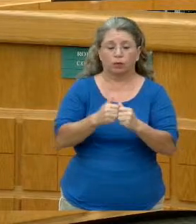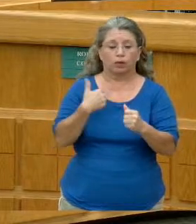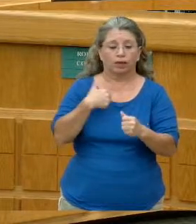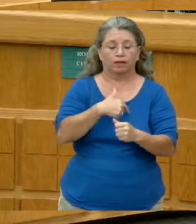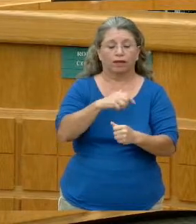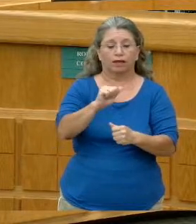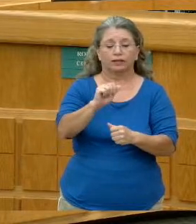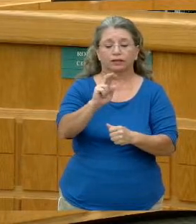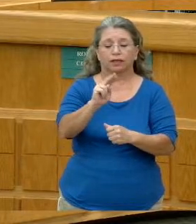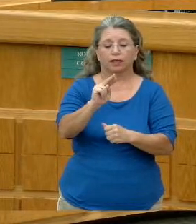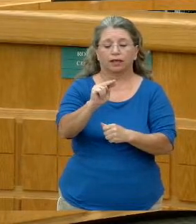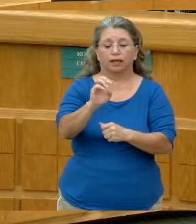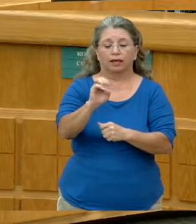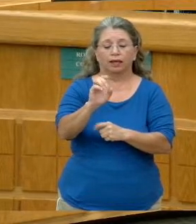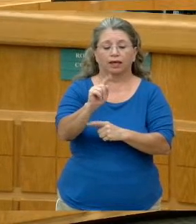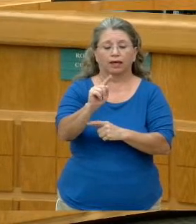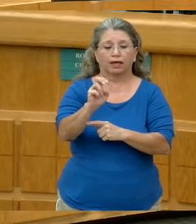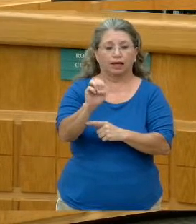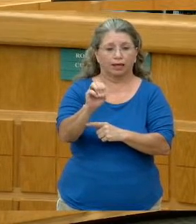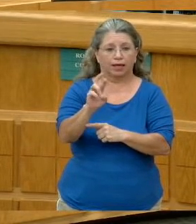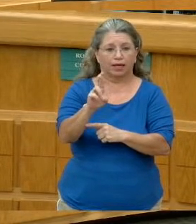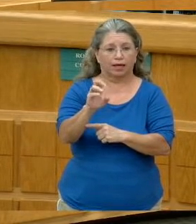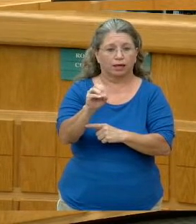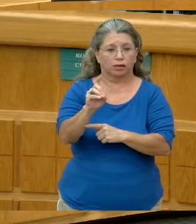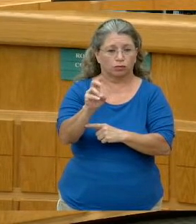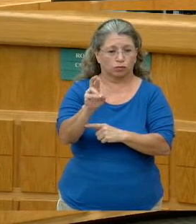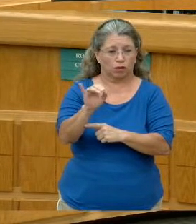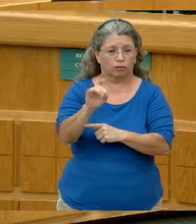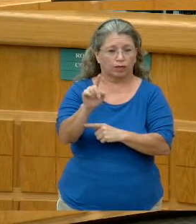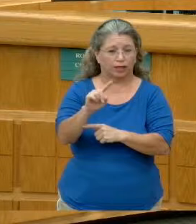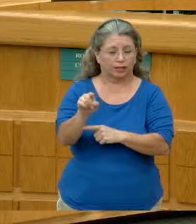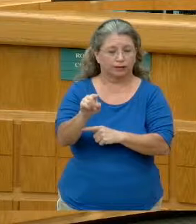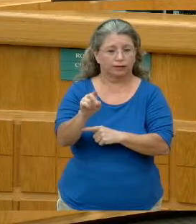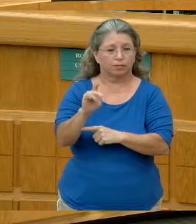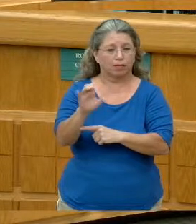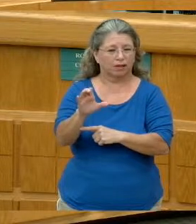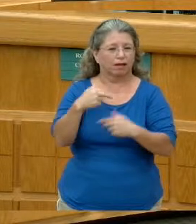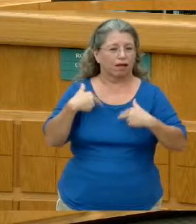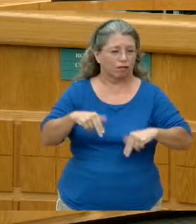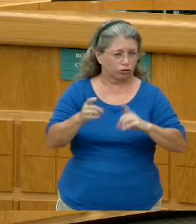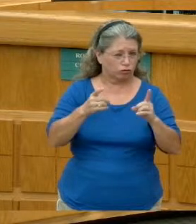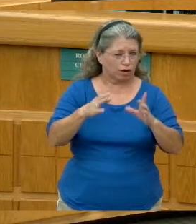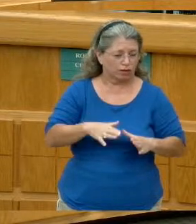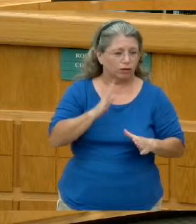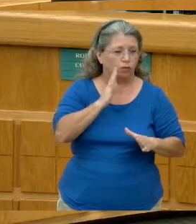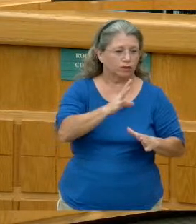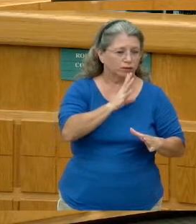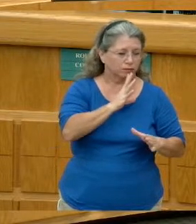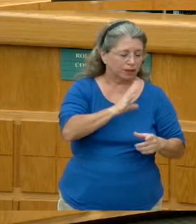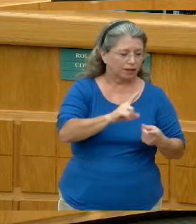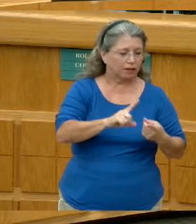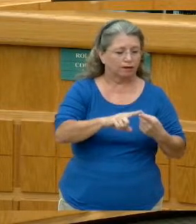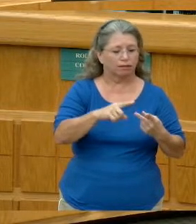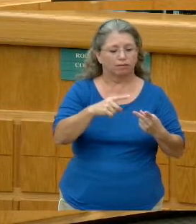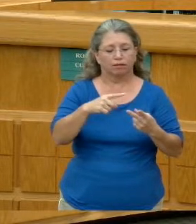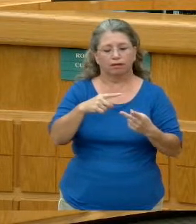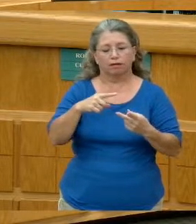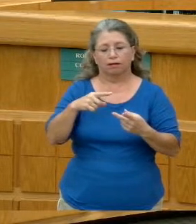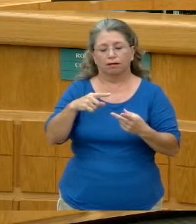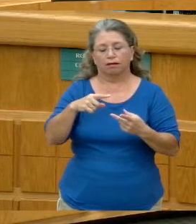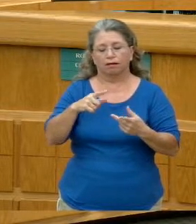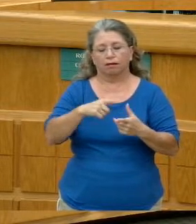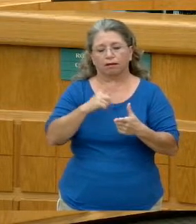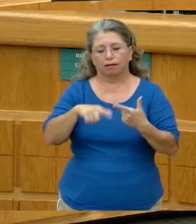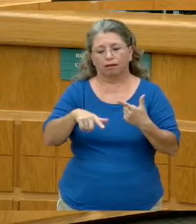our public health director. She'll say a few words this afternoon, as well as Nueces County Judge Barbara Canales, and then Mayor Joe